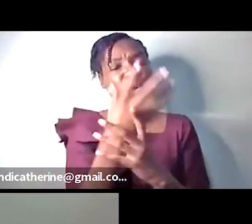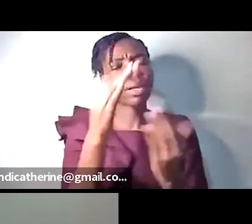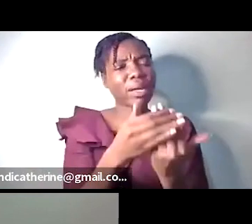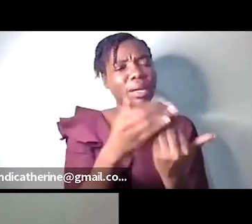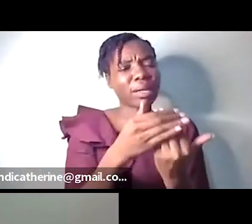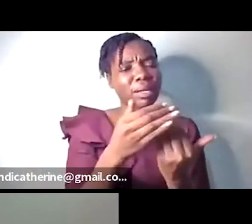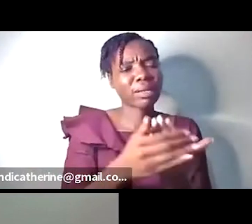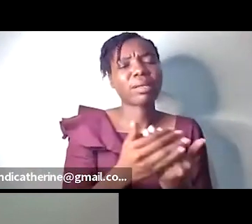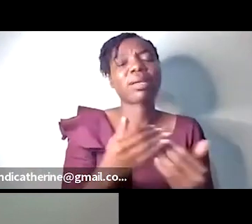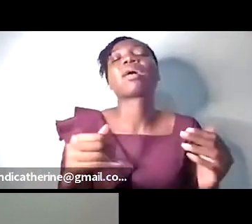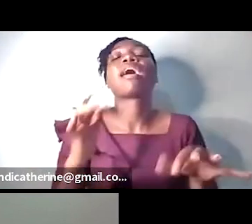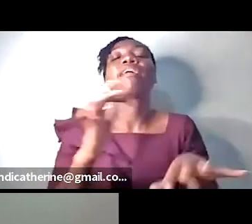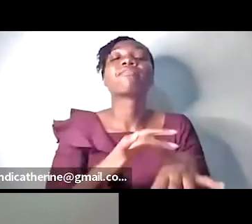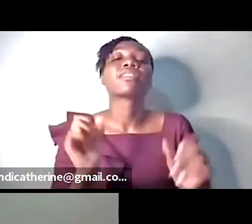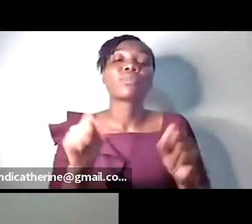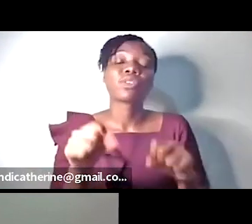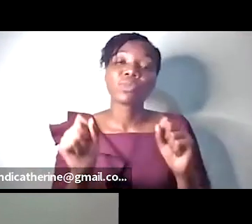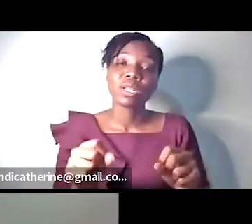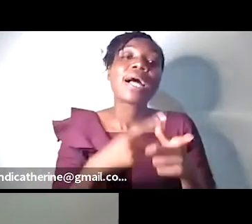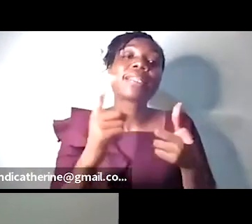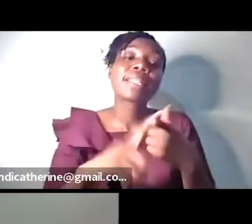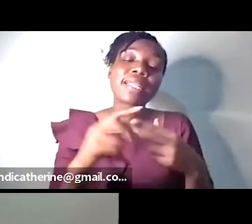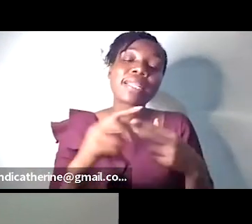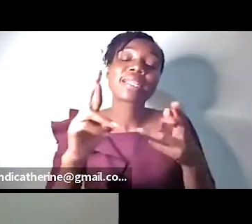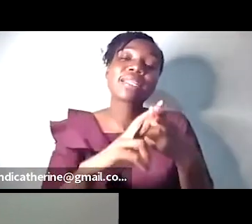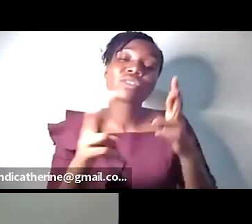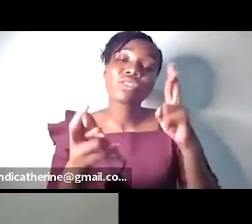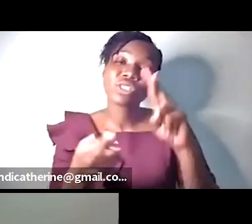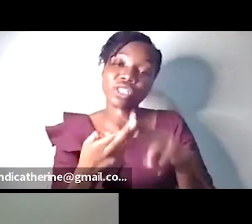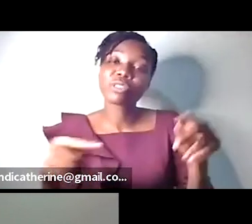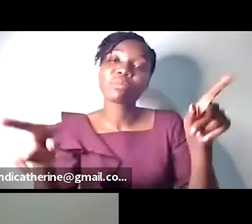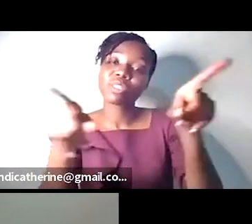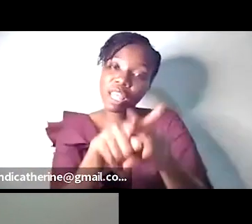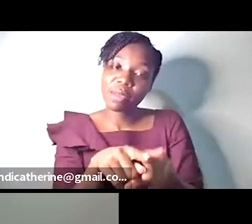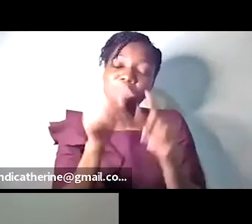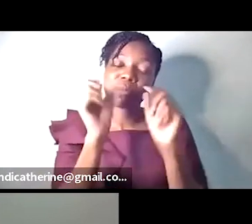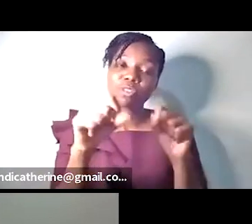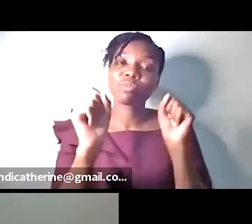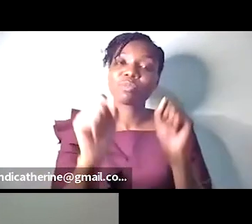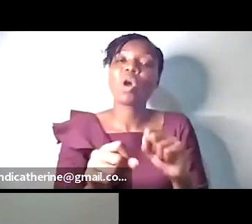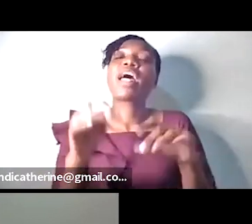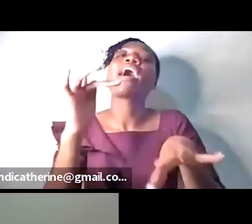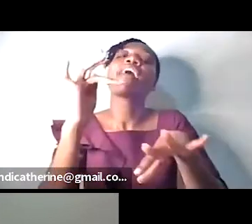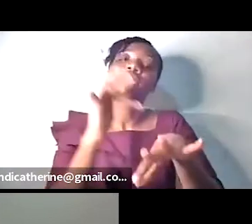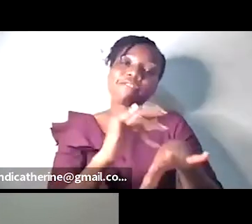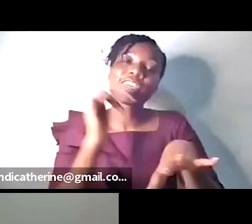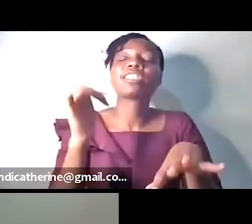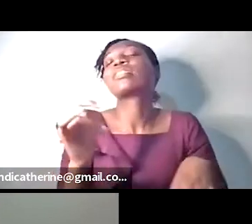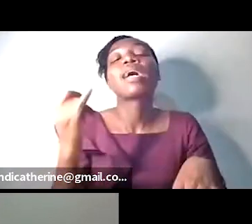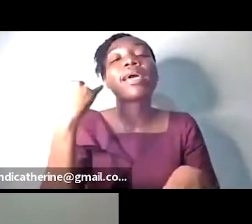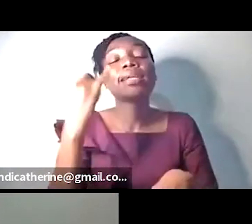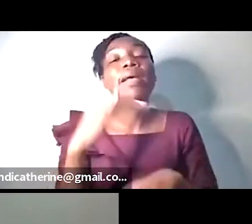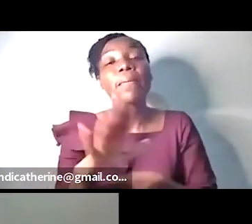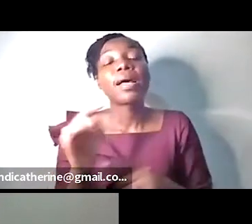attachment style, in terms of, do you have a secure attachment style, or do you have an anxious